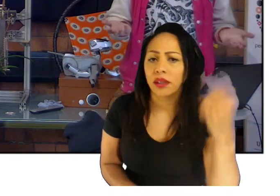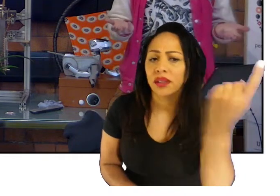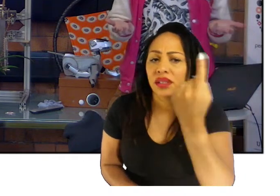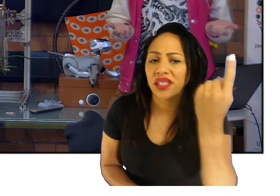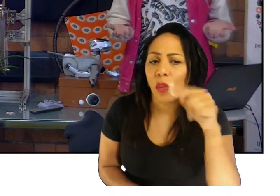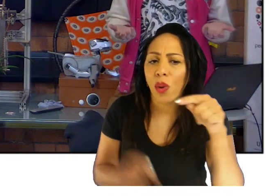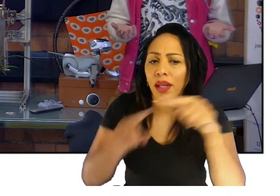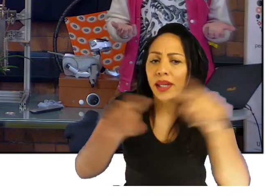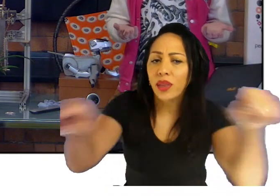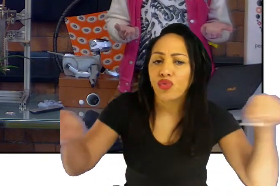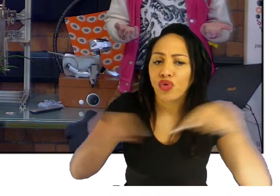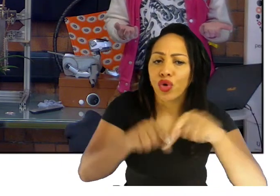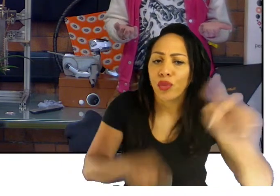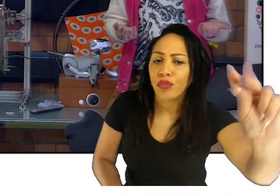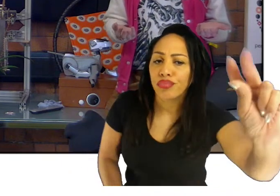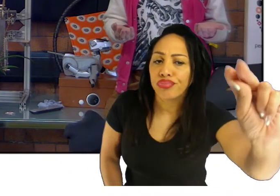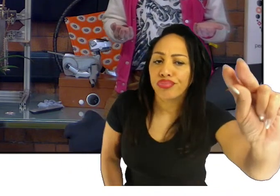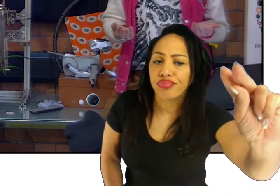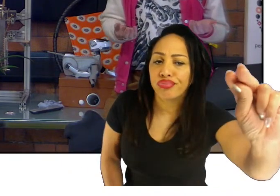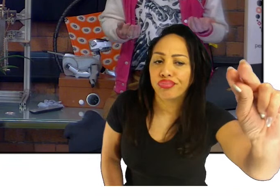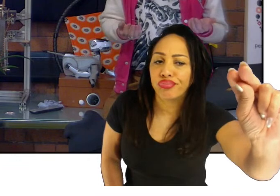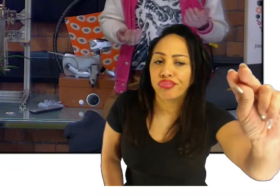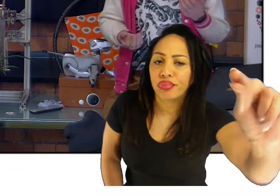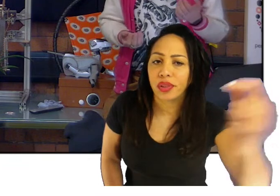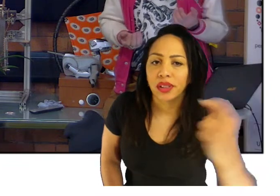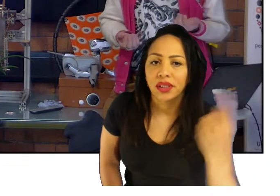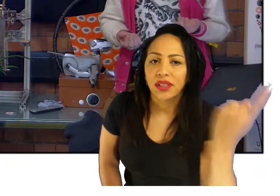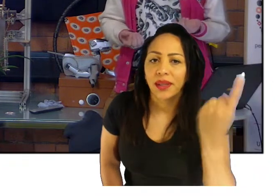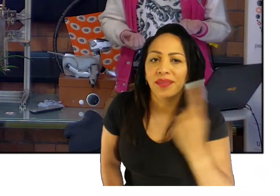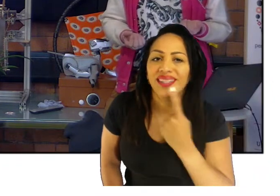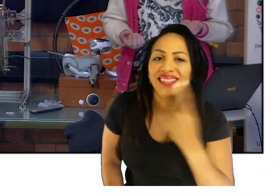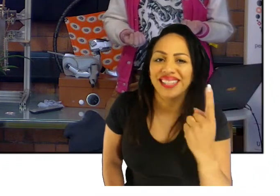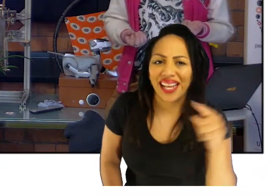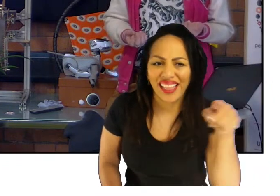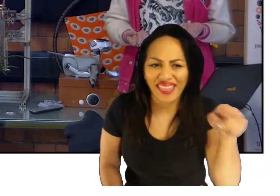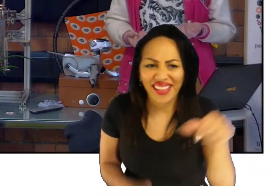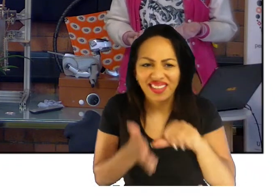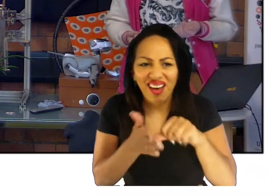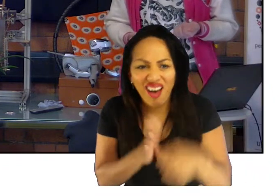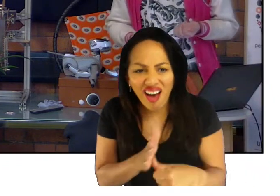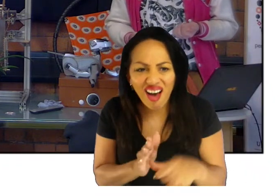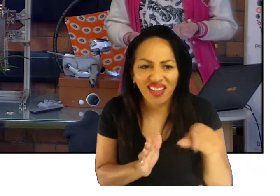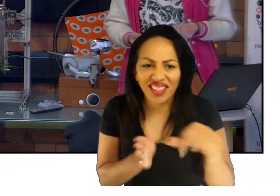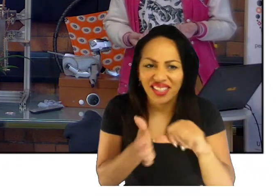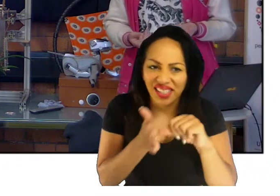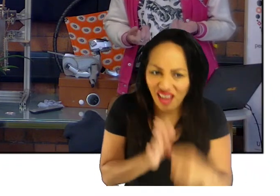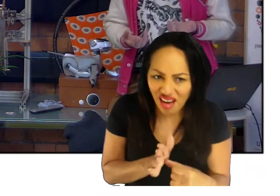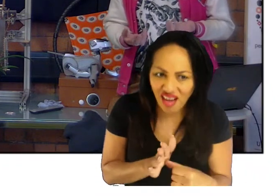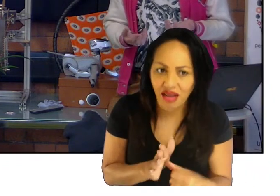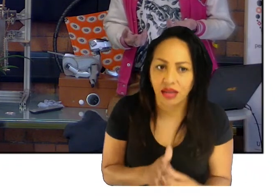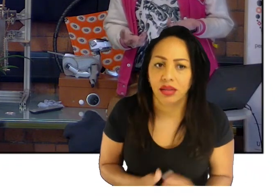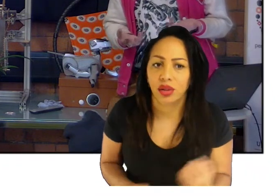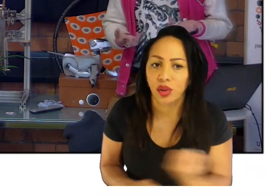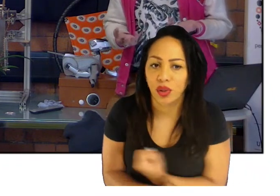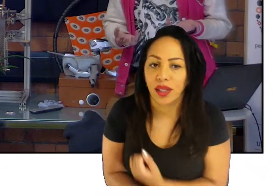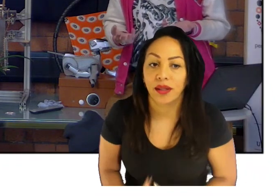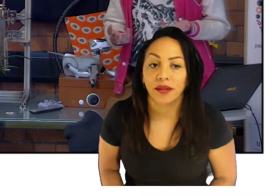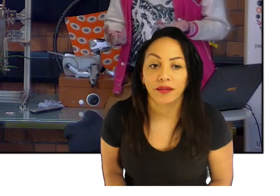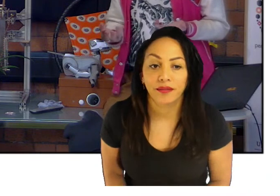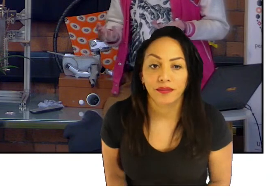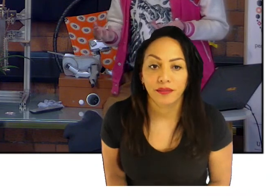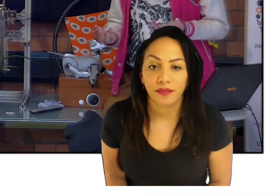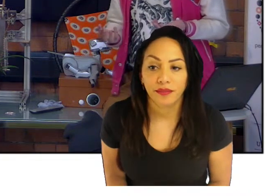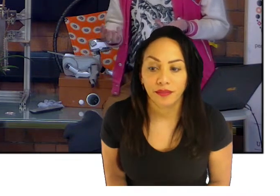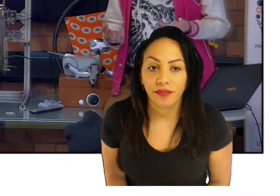lot. Yeah, like judging when it feels safe to do it. That's how I feel. But often as well. It takes a lot of